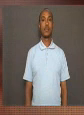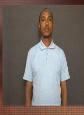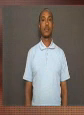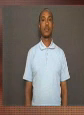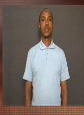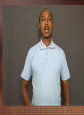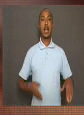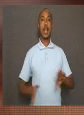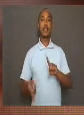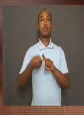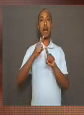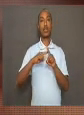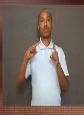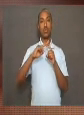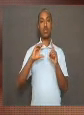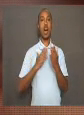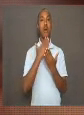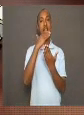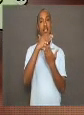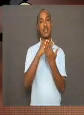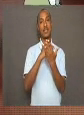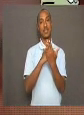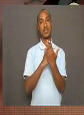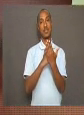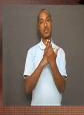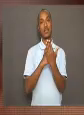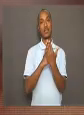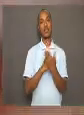Let's get back to our lesson.